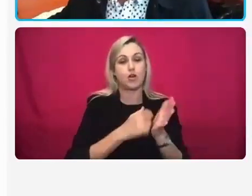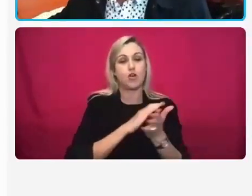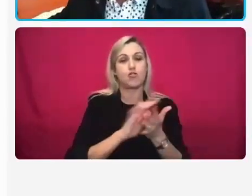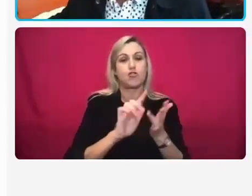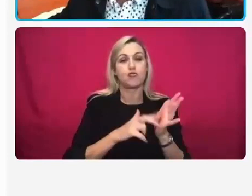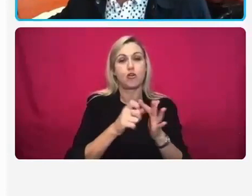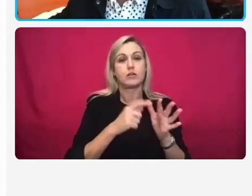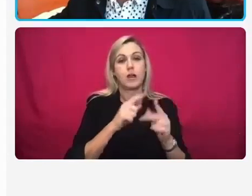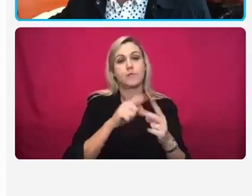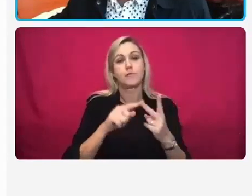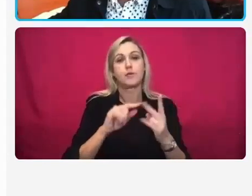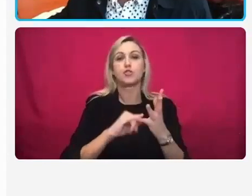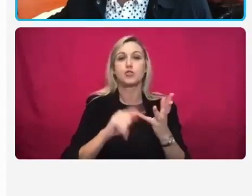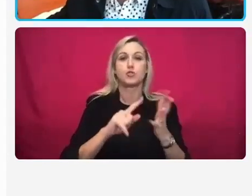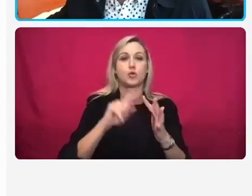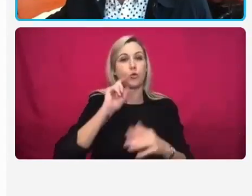for this session.